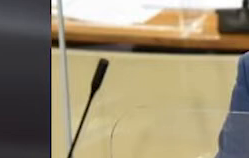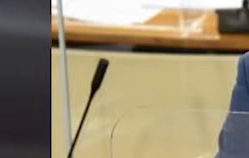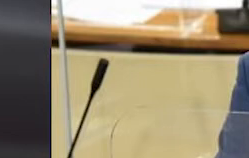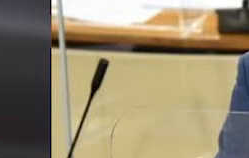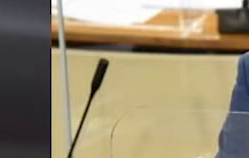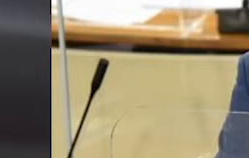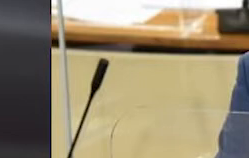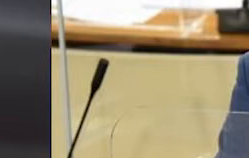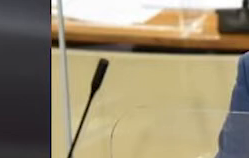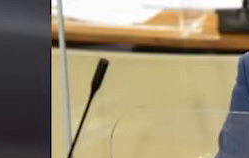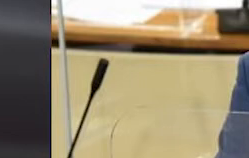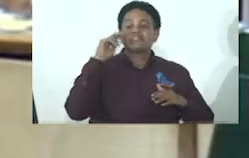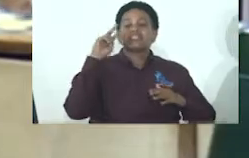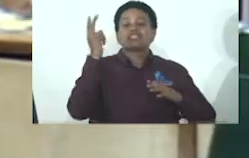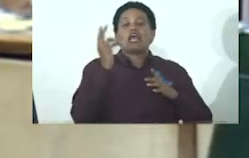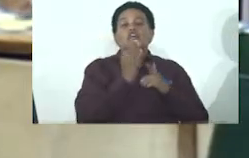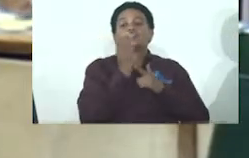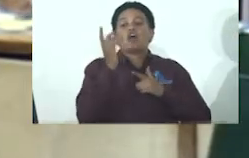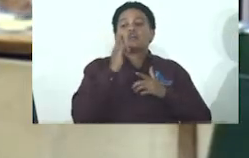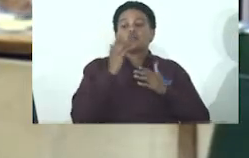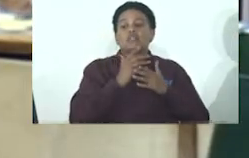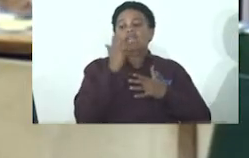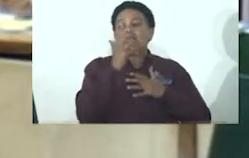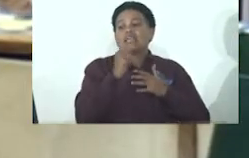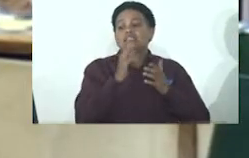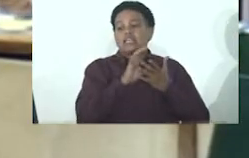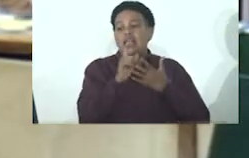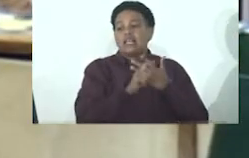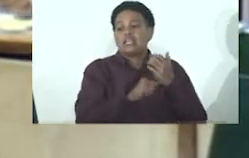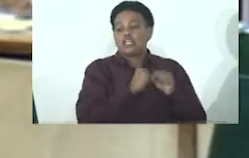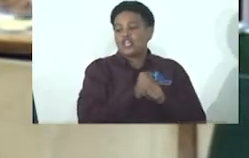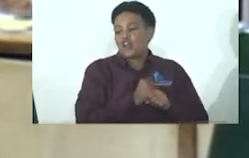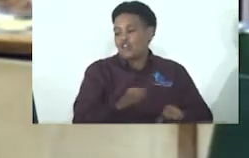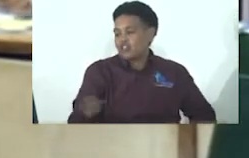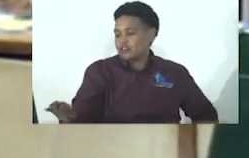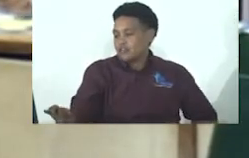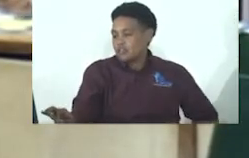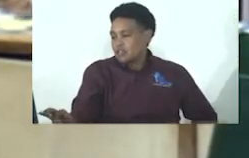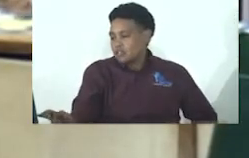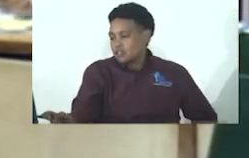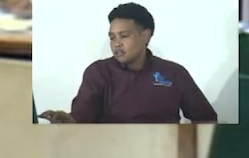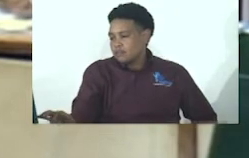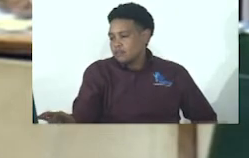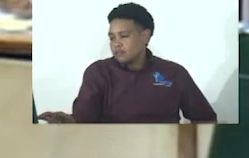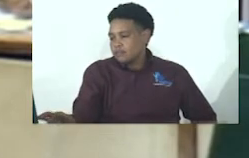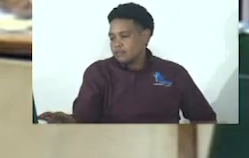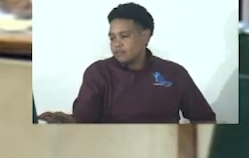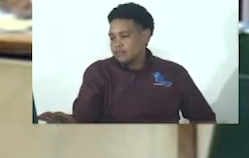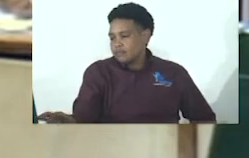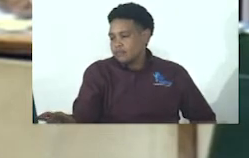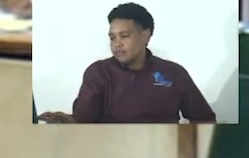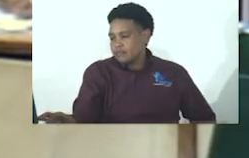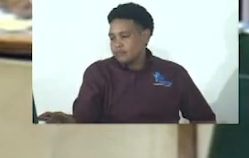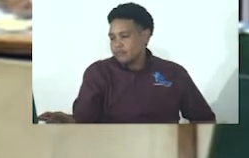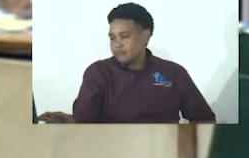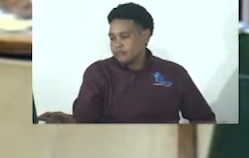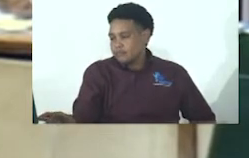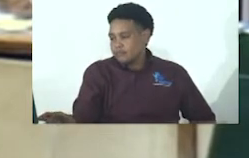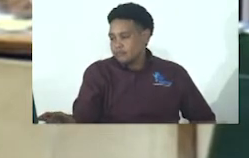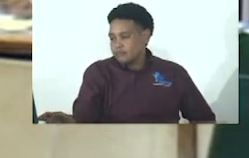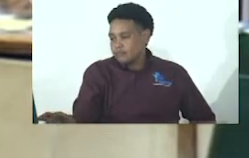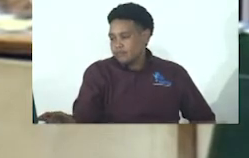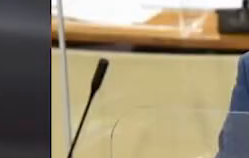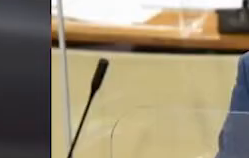Interim Implementation Plan. He says $3 billion will be used to execute the first phase of the plan. The funds will be used to